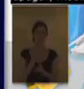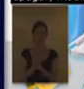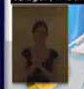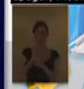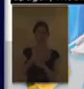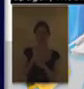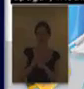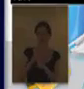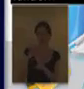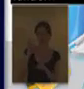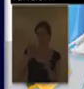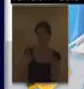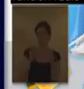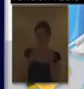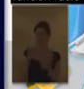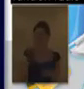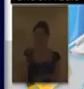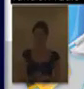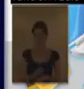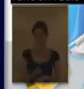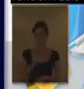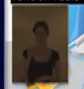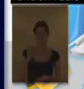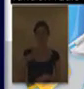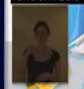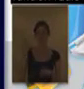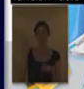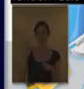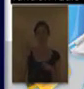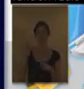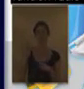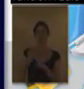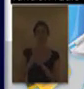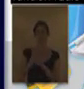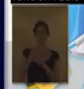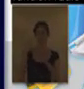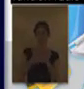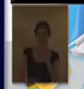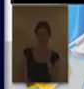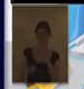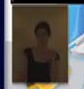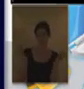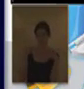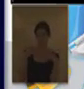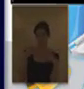CD to radio function, and so on. A multimedia disc, so you can